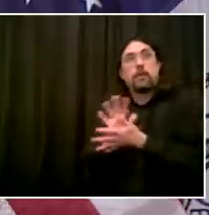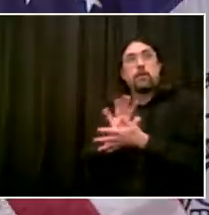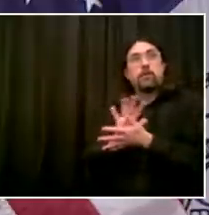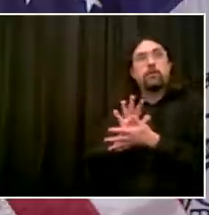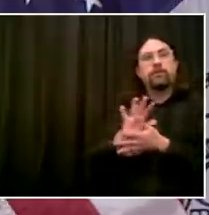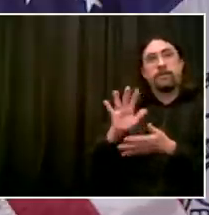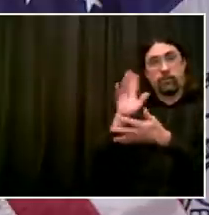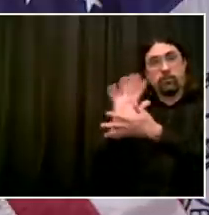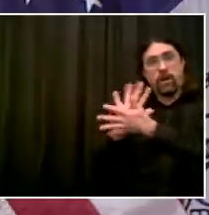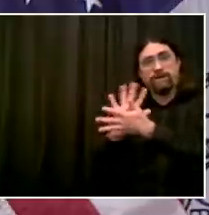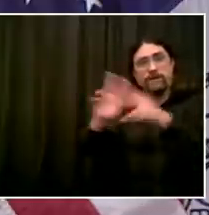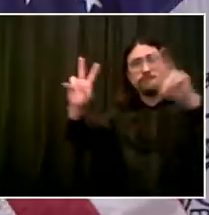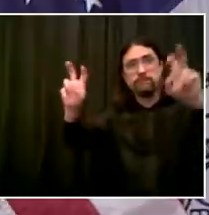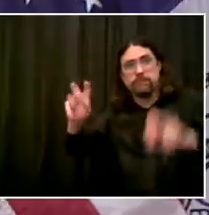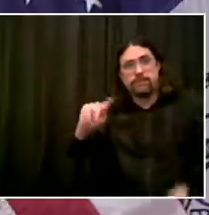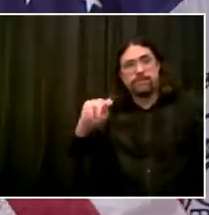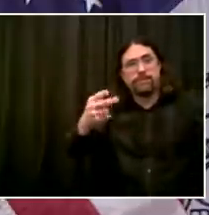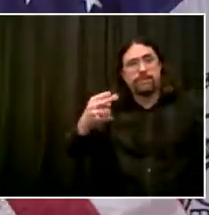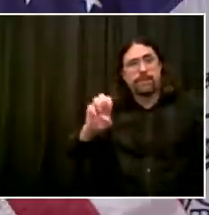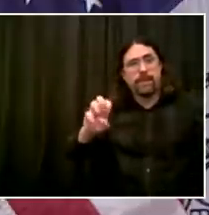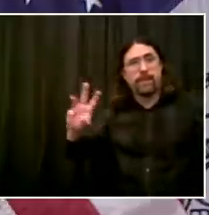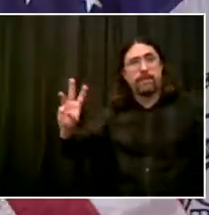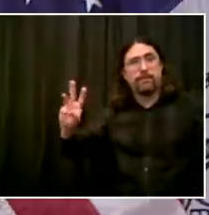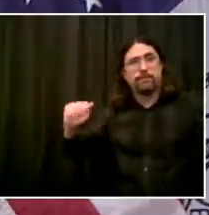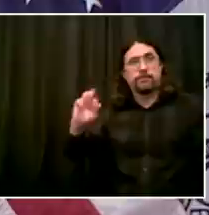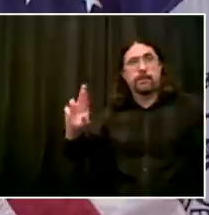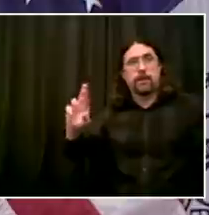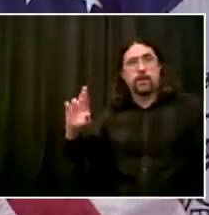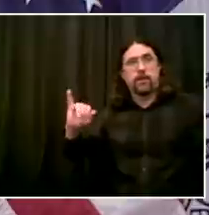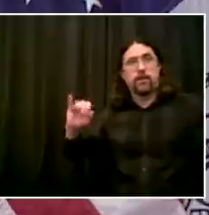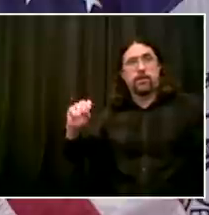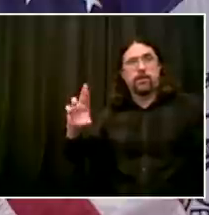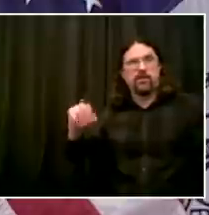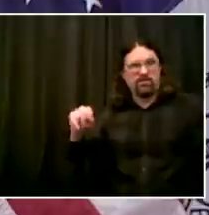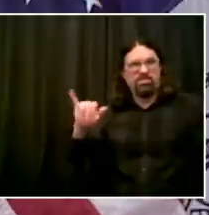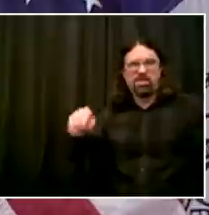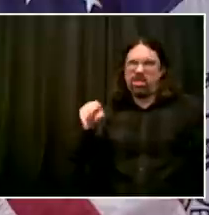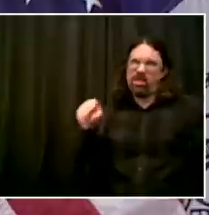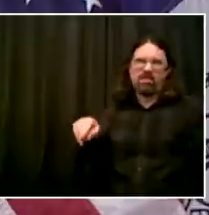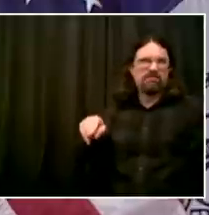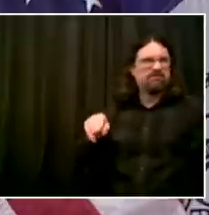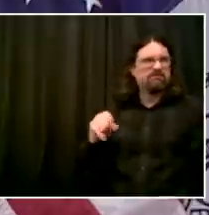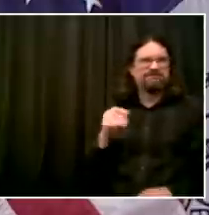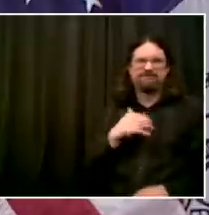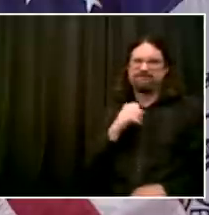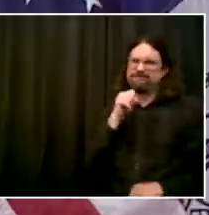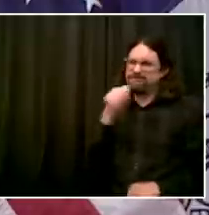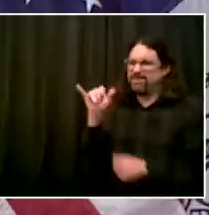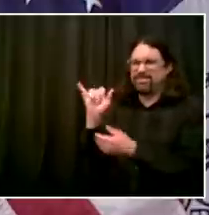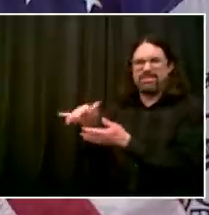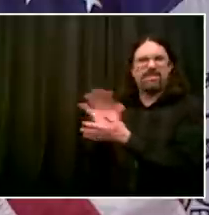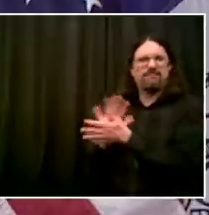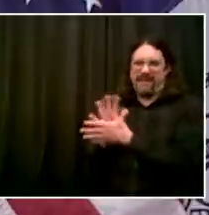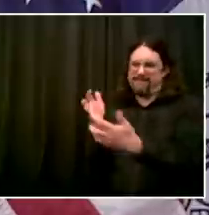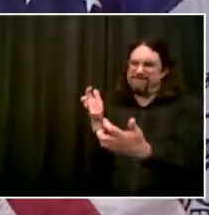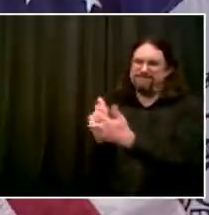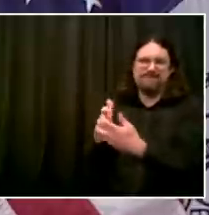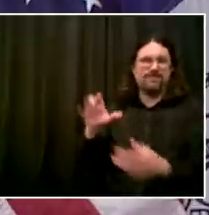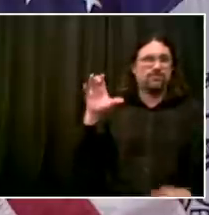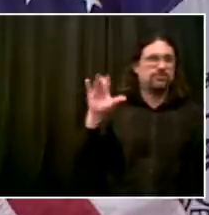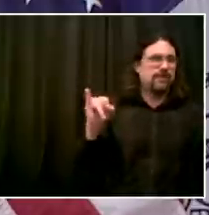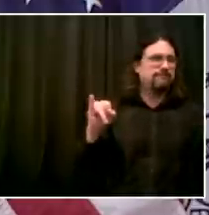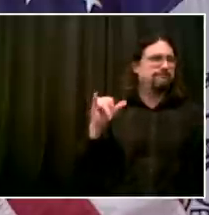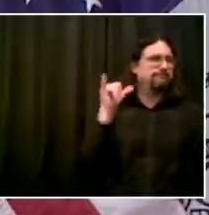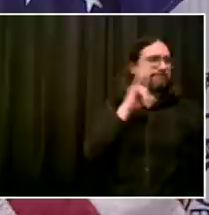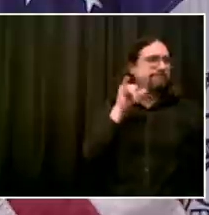August 20th, but housing activists say he essentially ended it. He's put the onus on tenants, making things